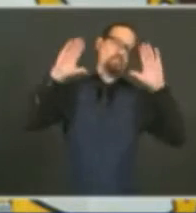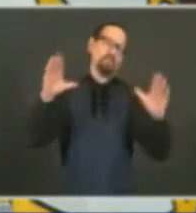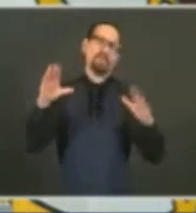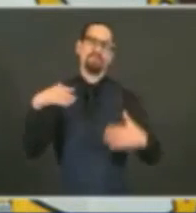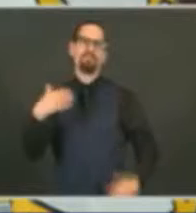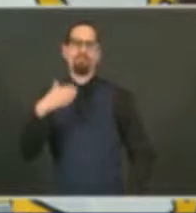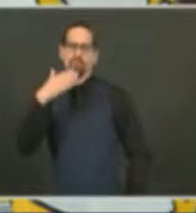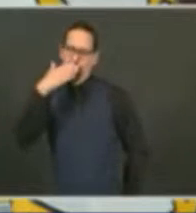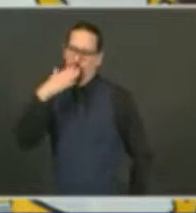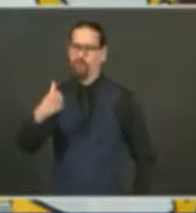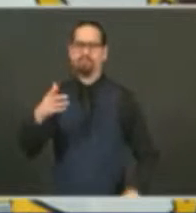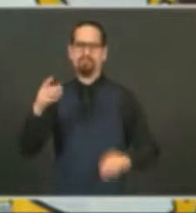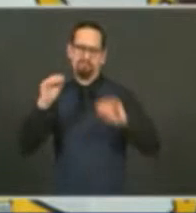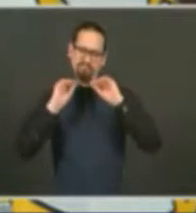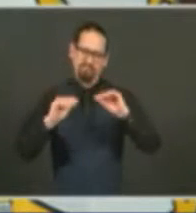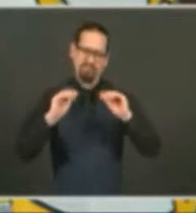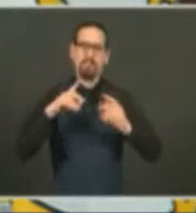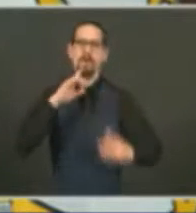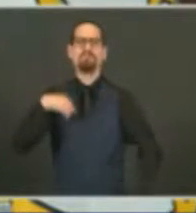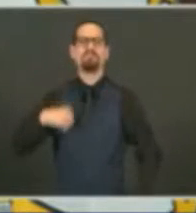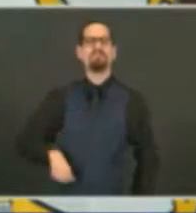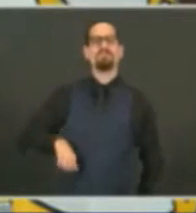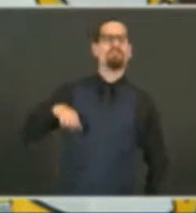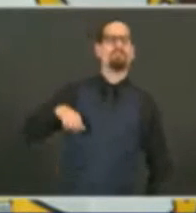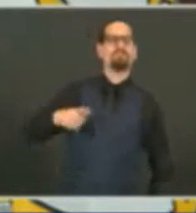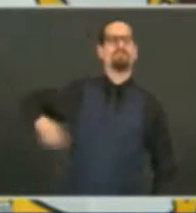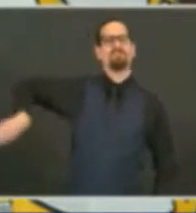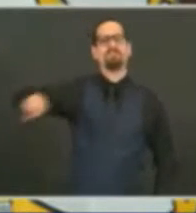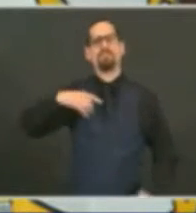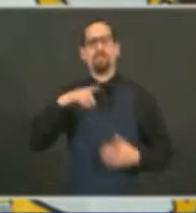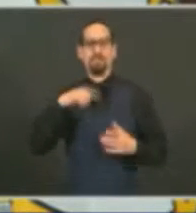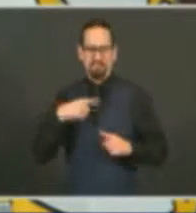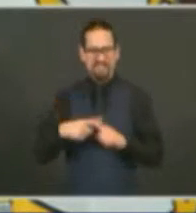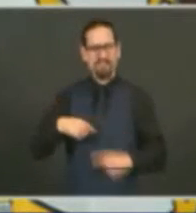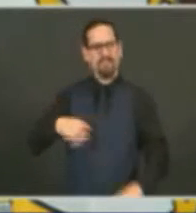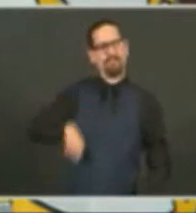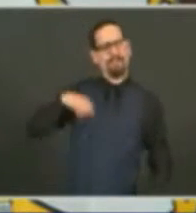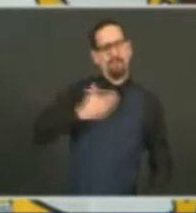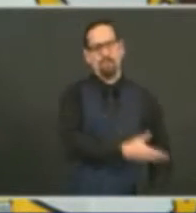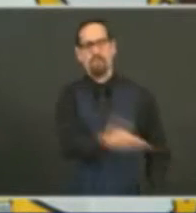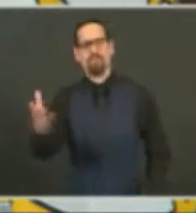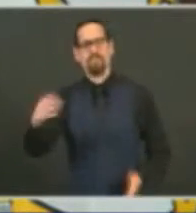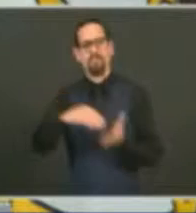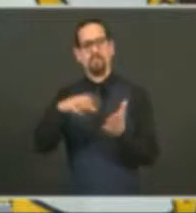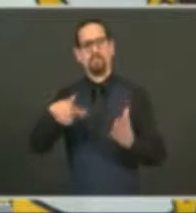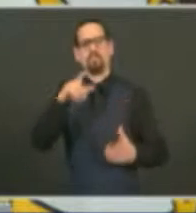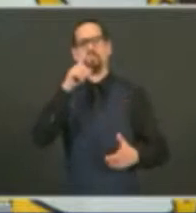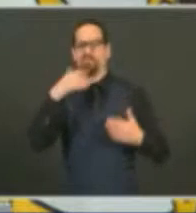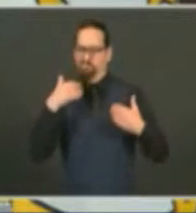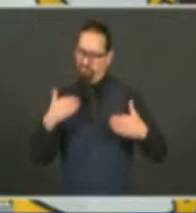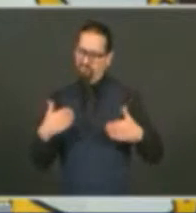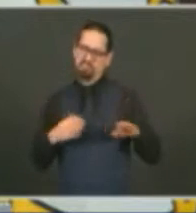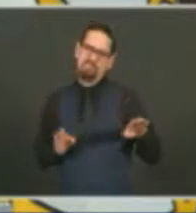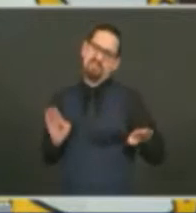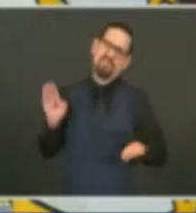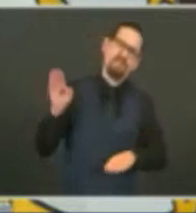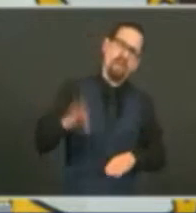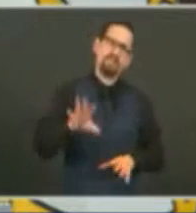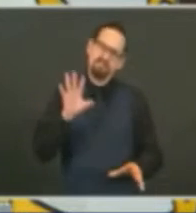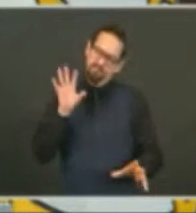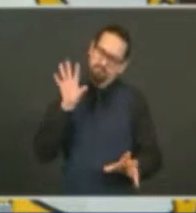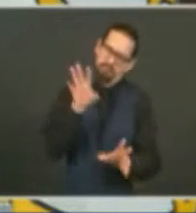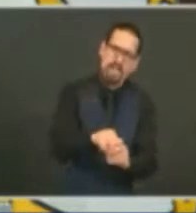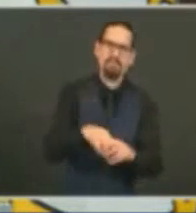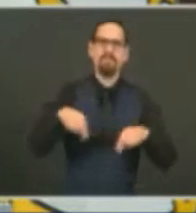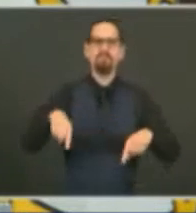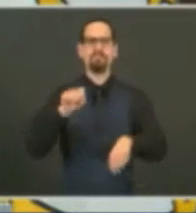proud, and I'm proud of the students who are stepping up to serve. Finally, if you have physical or